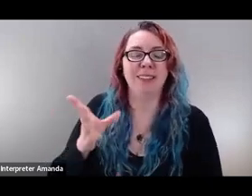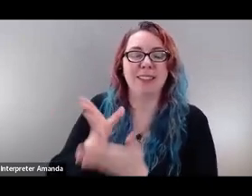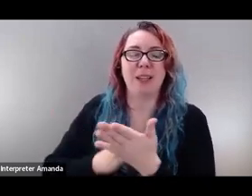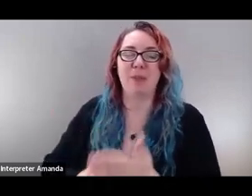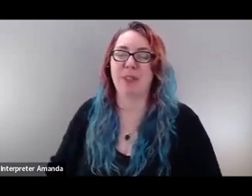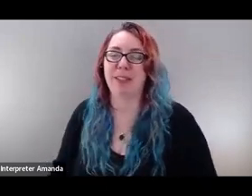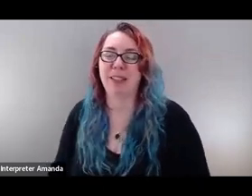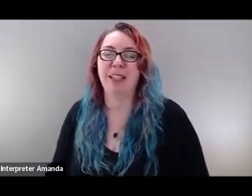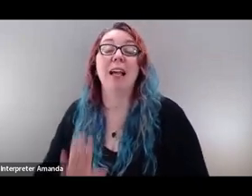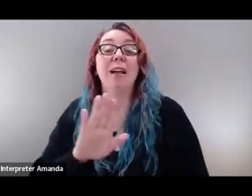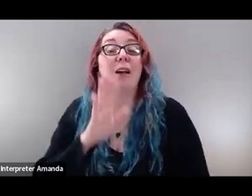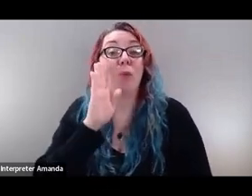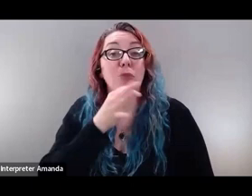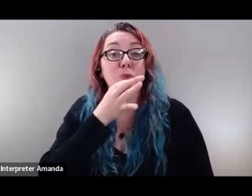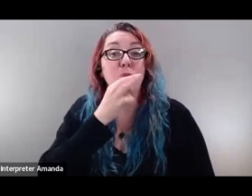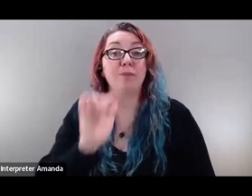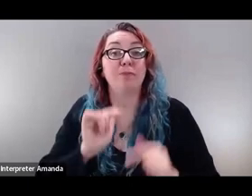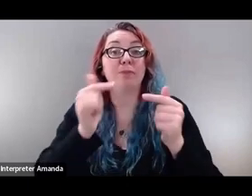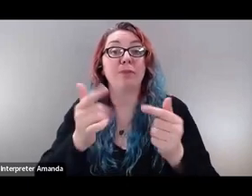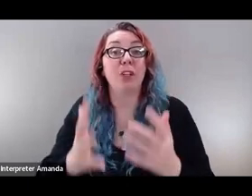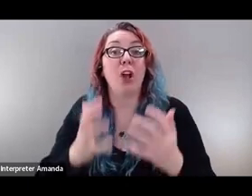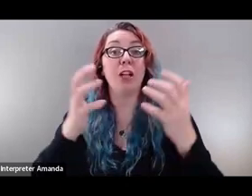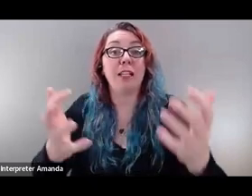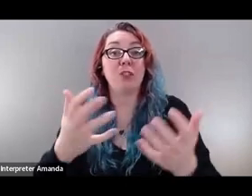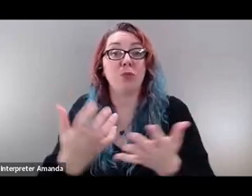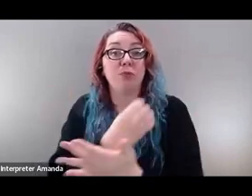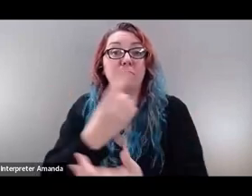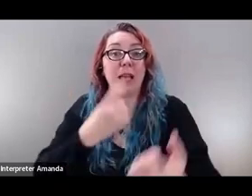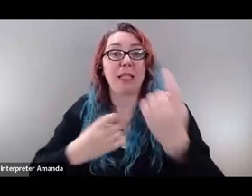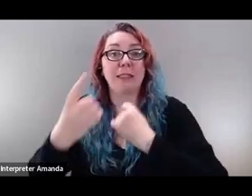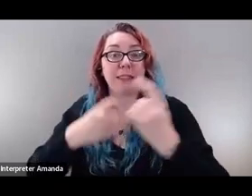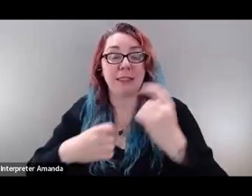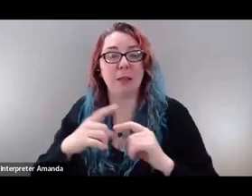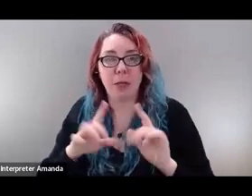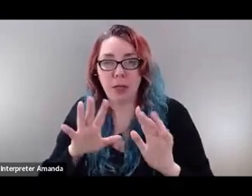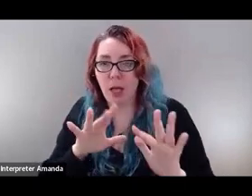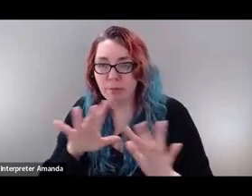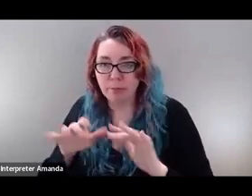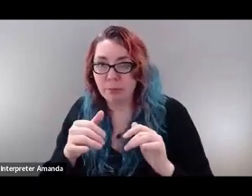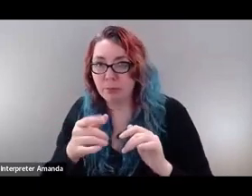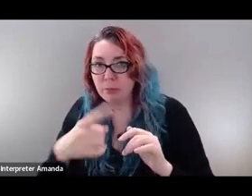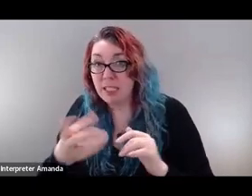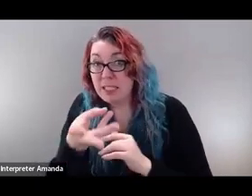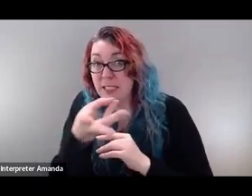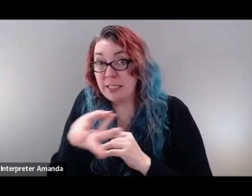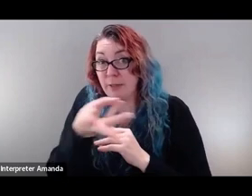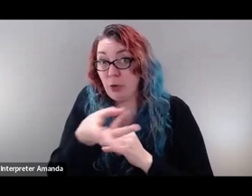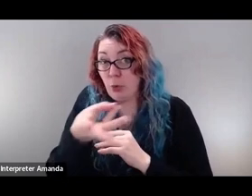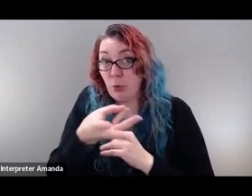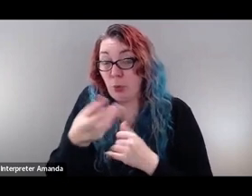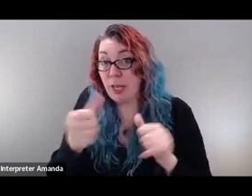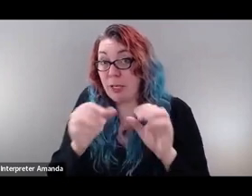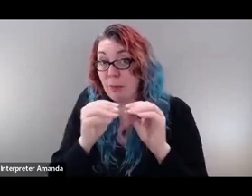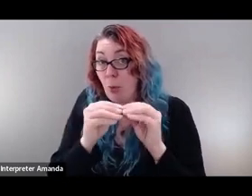floor for the question period, but before we do so, I'd like to see if any other panelists have any other